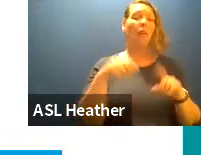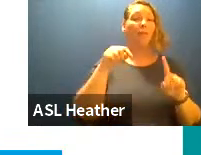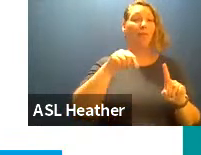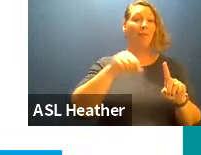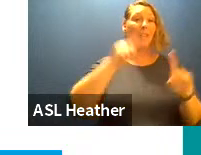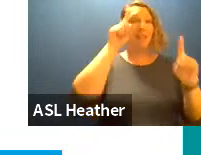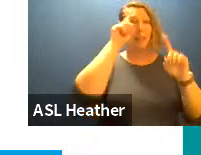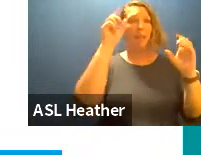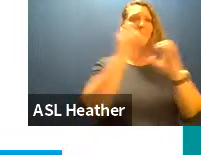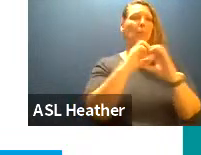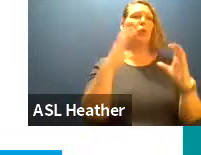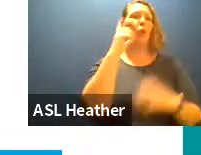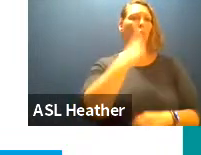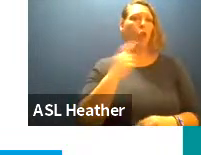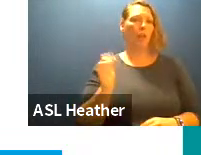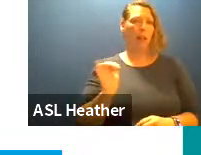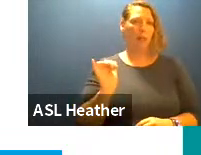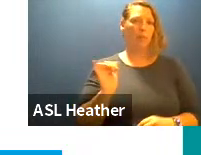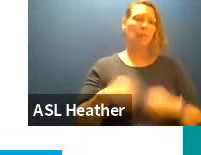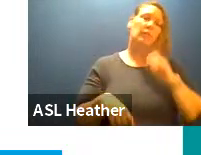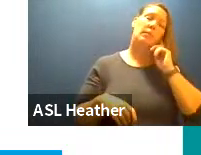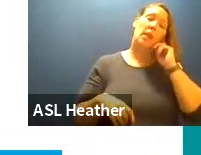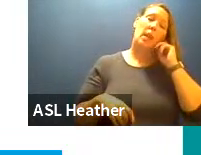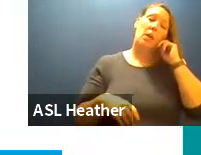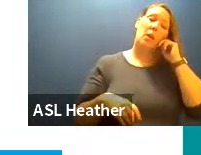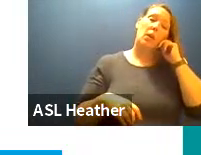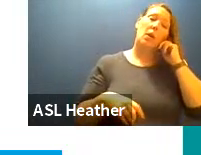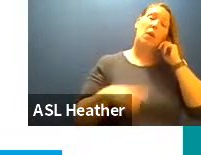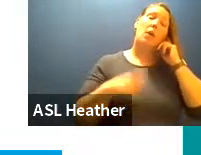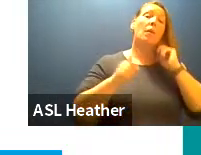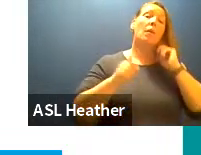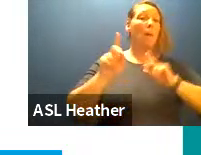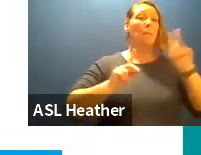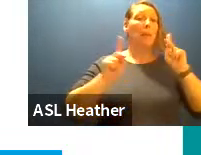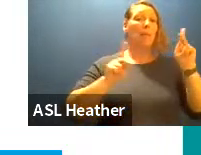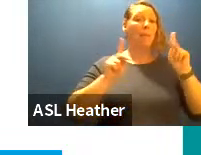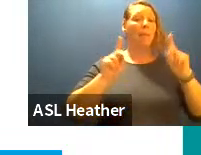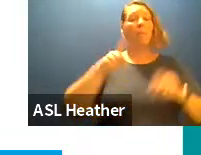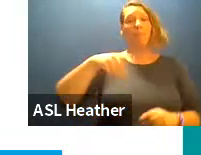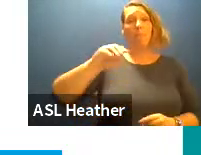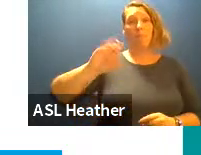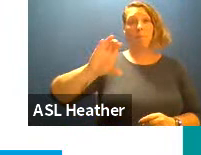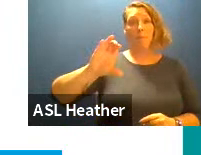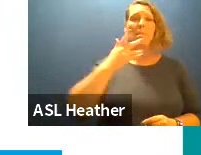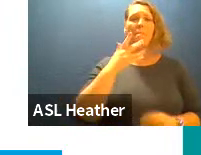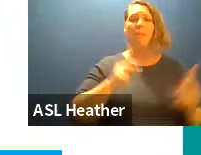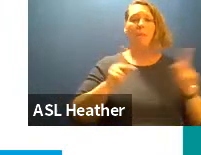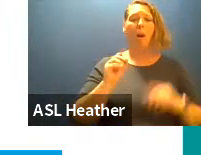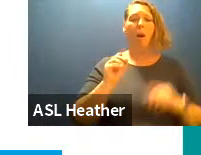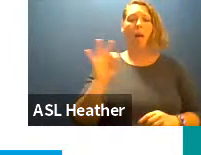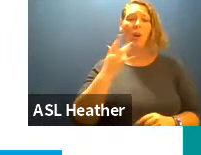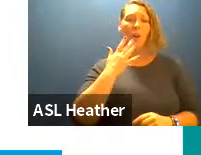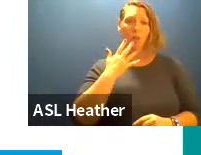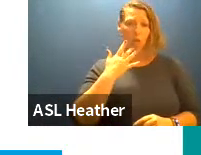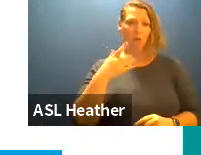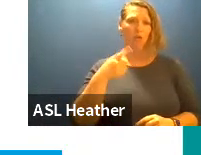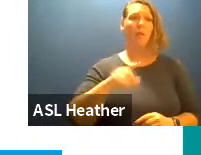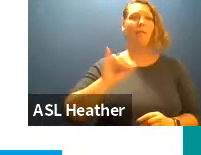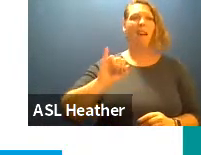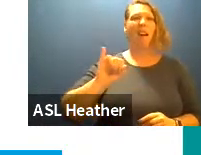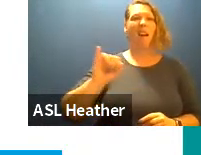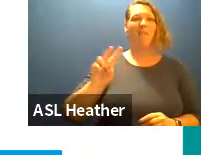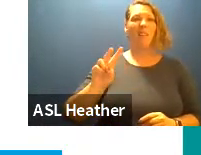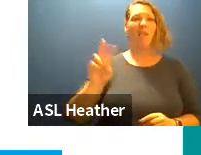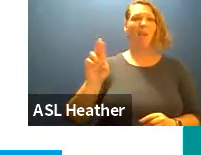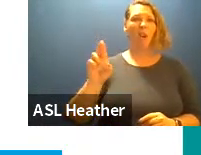picture of what it looks like. So for people of color, and looking at the IBR program